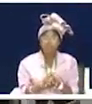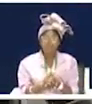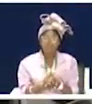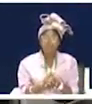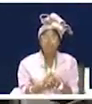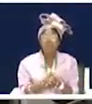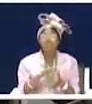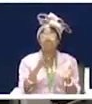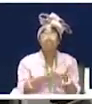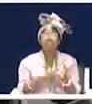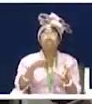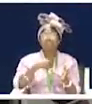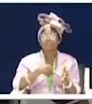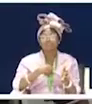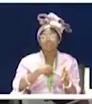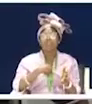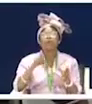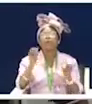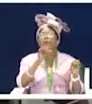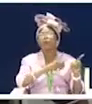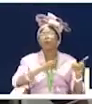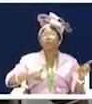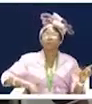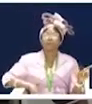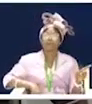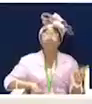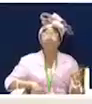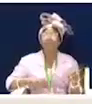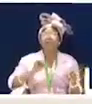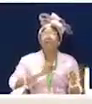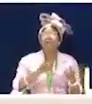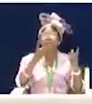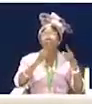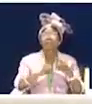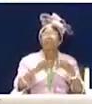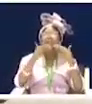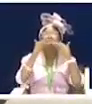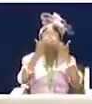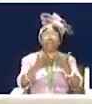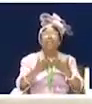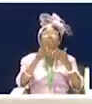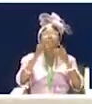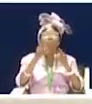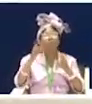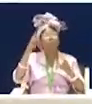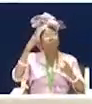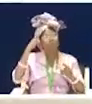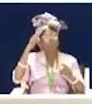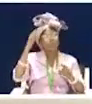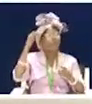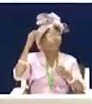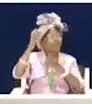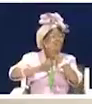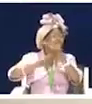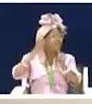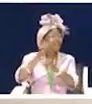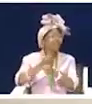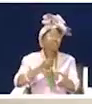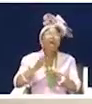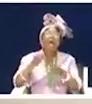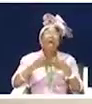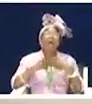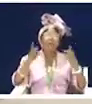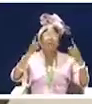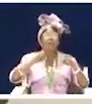Emi na re Oluwa mo wa dupe ore atodun modun o